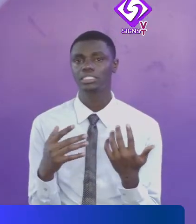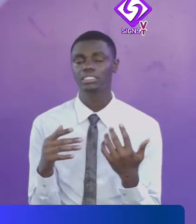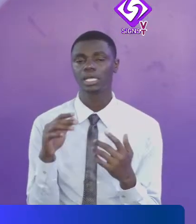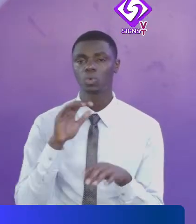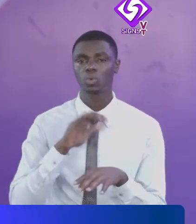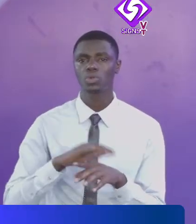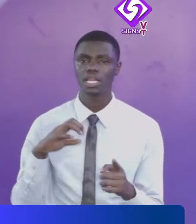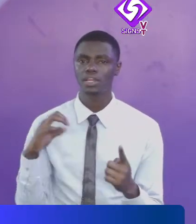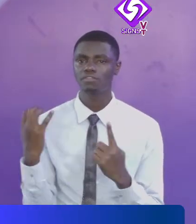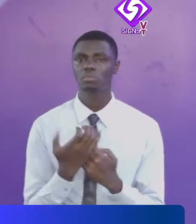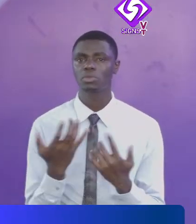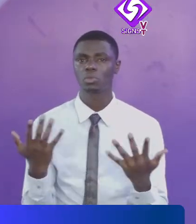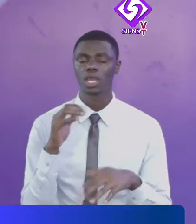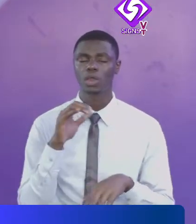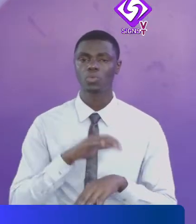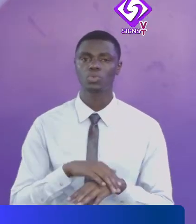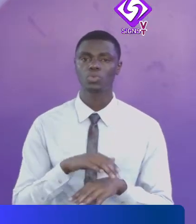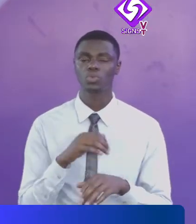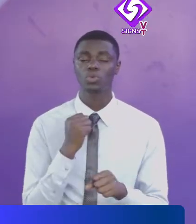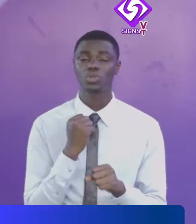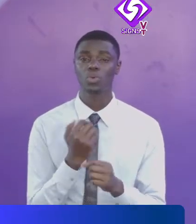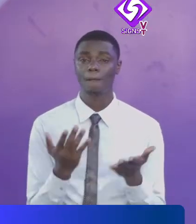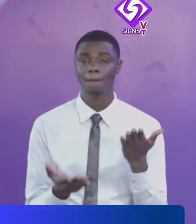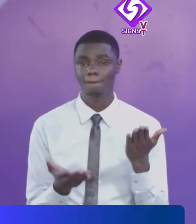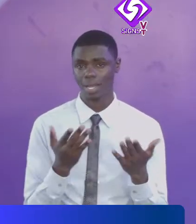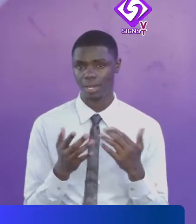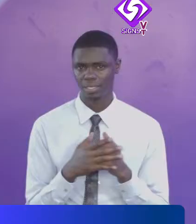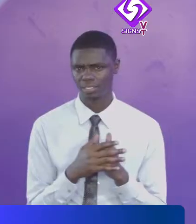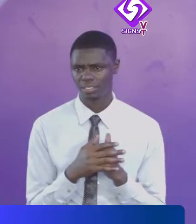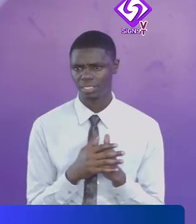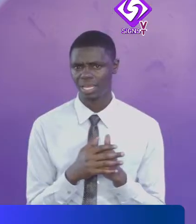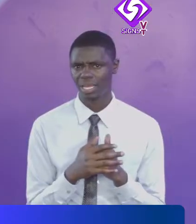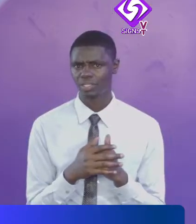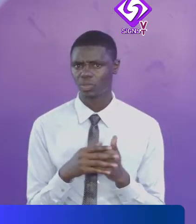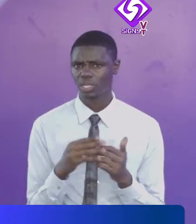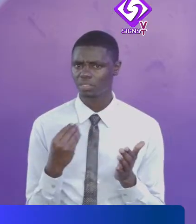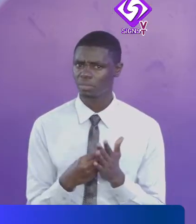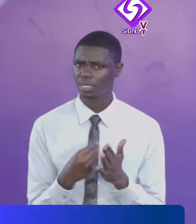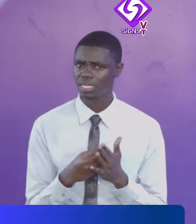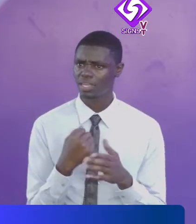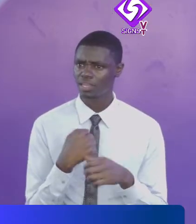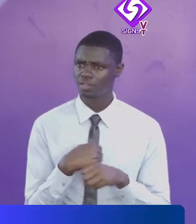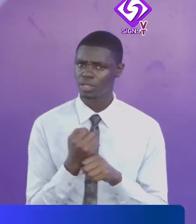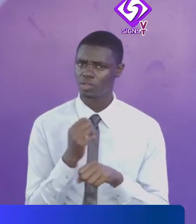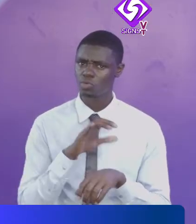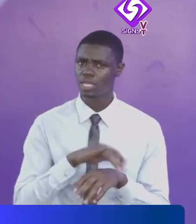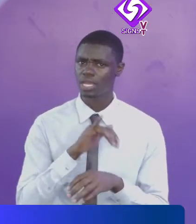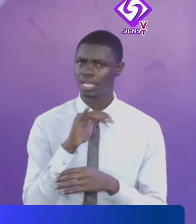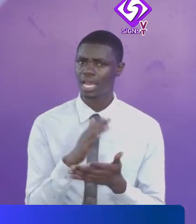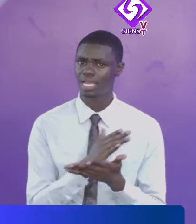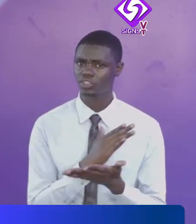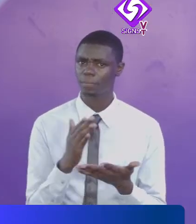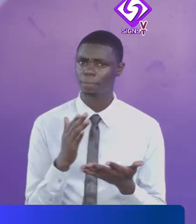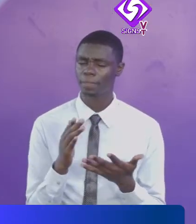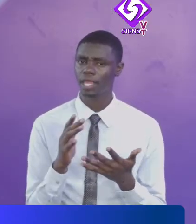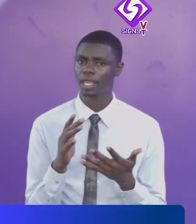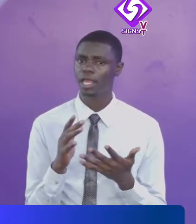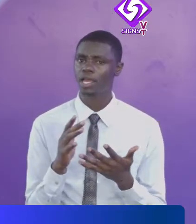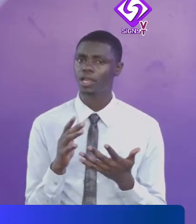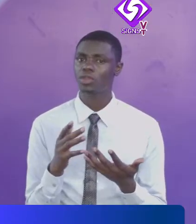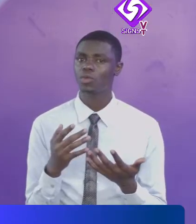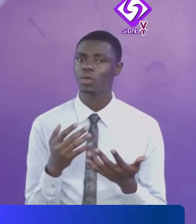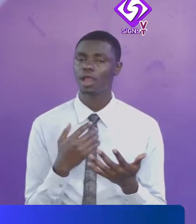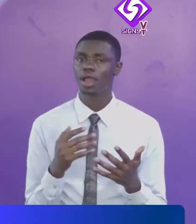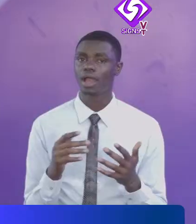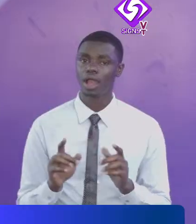we actually do buy these shares. And as the dividends are made, as money is made, you get a share of that. You actually are working with your financial partner,